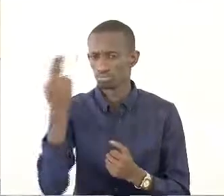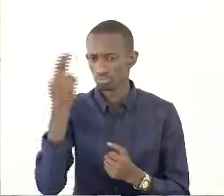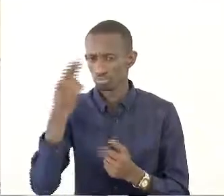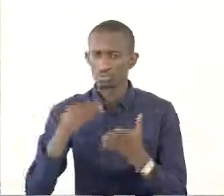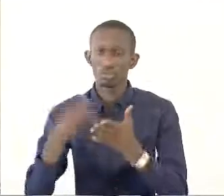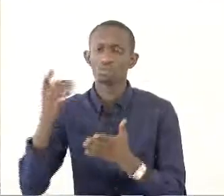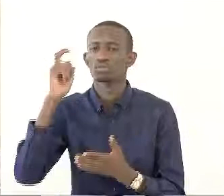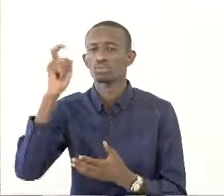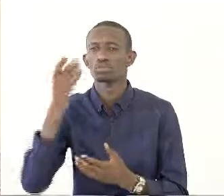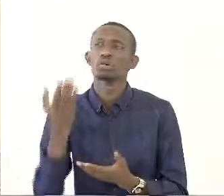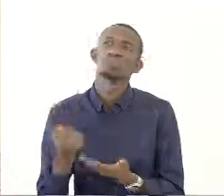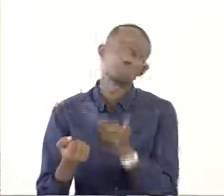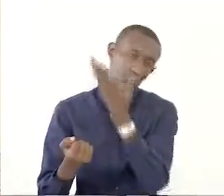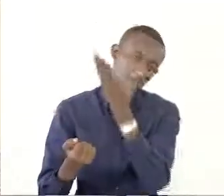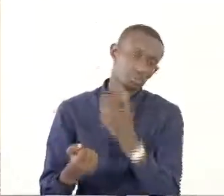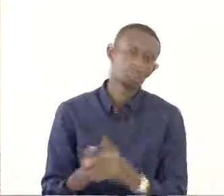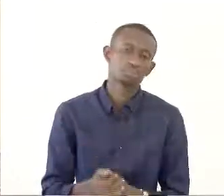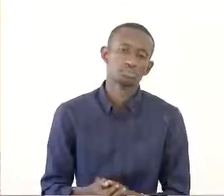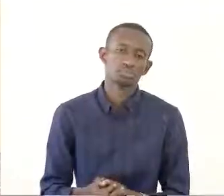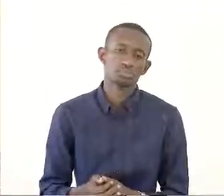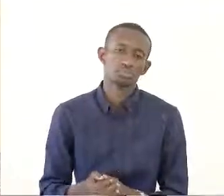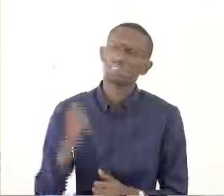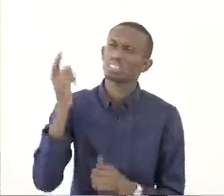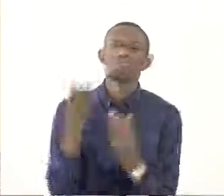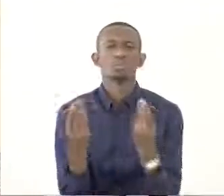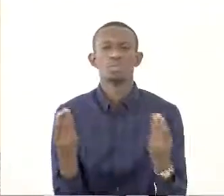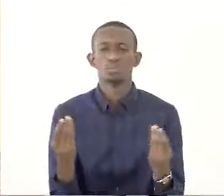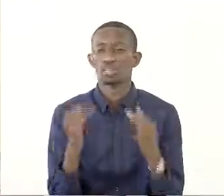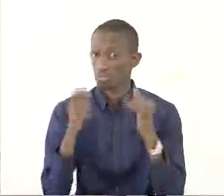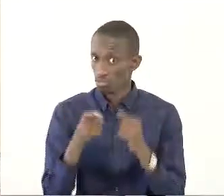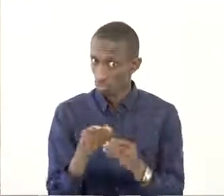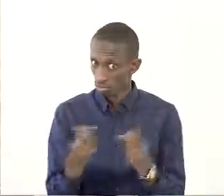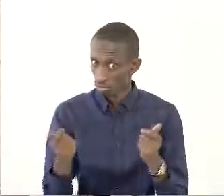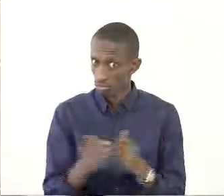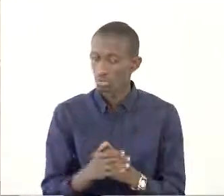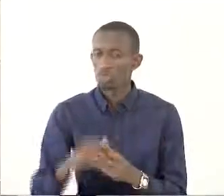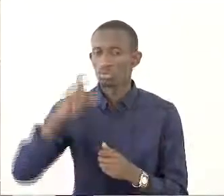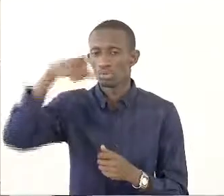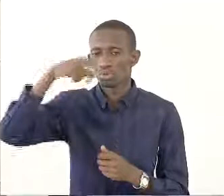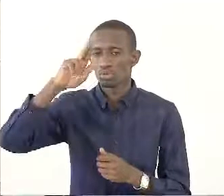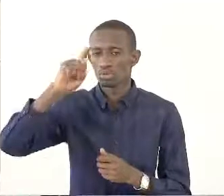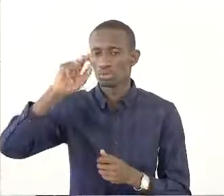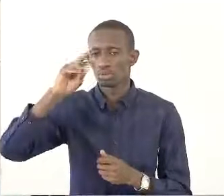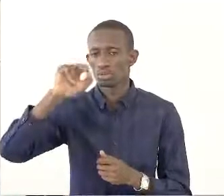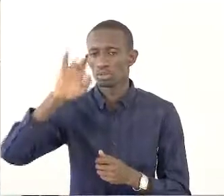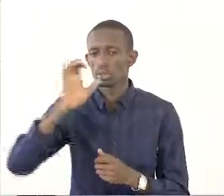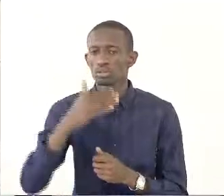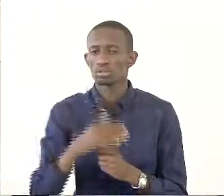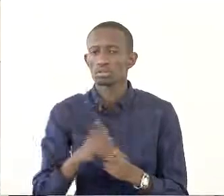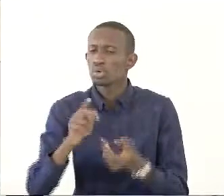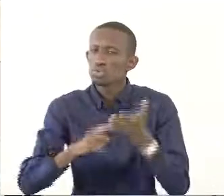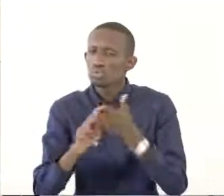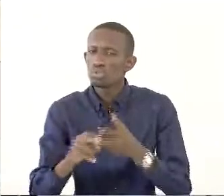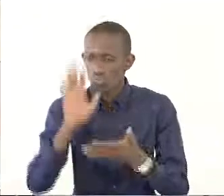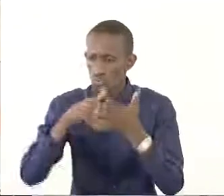And it's what we have here. So it is very simple. When you're solving a quadratic equation using graphical